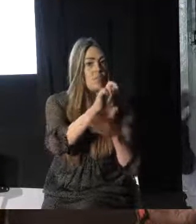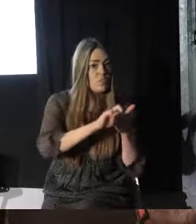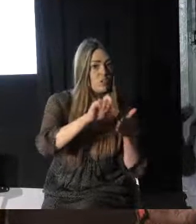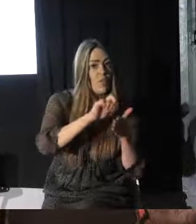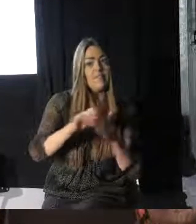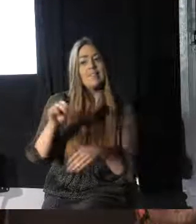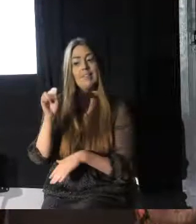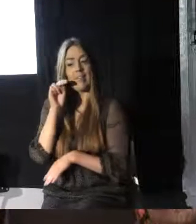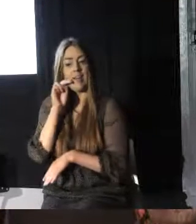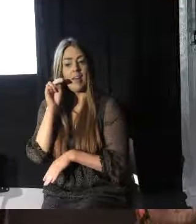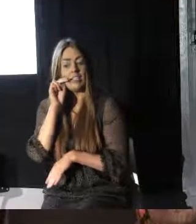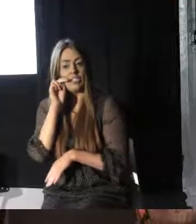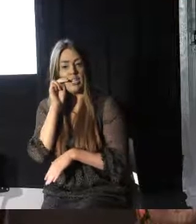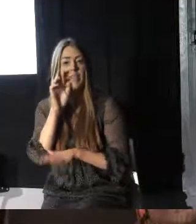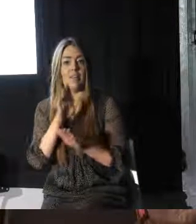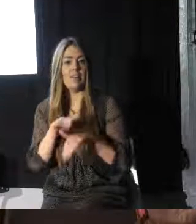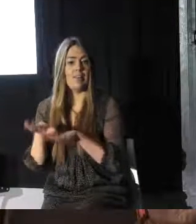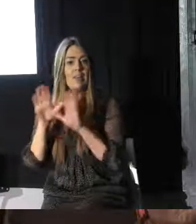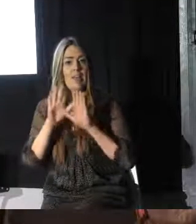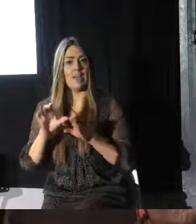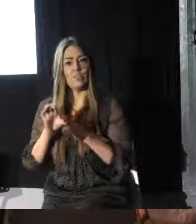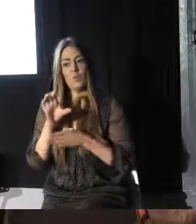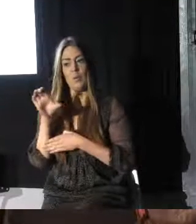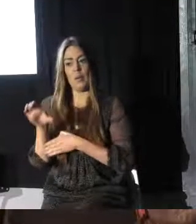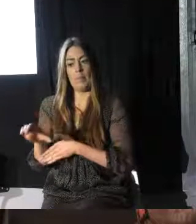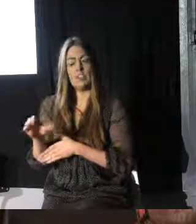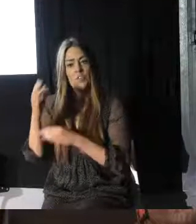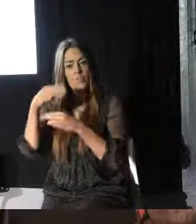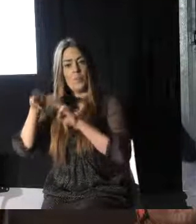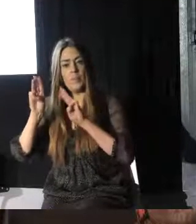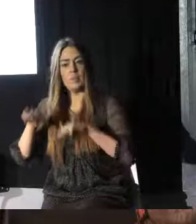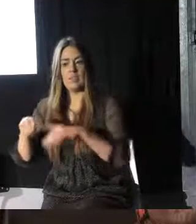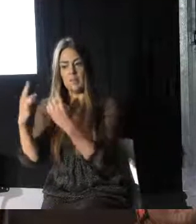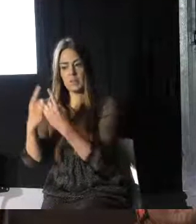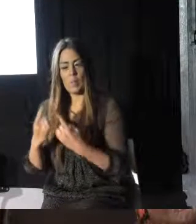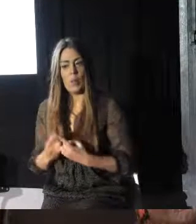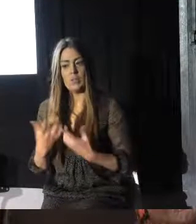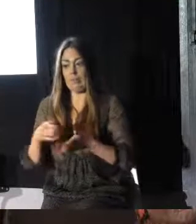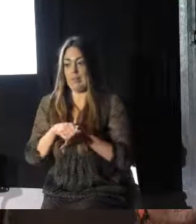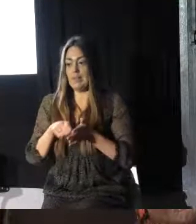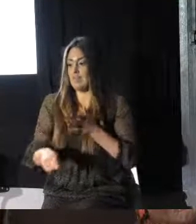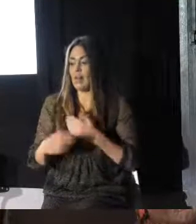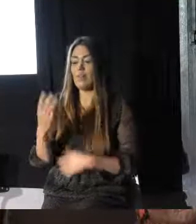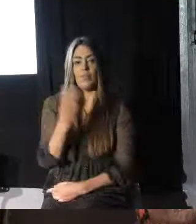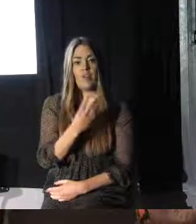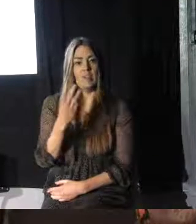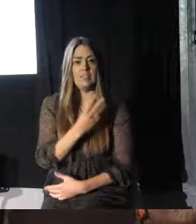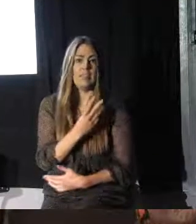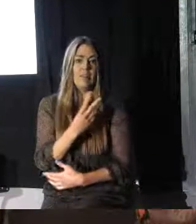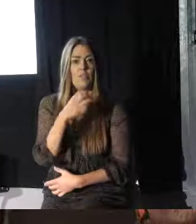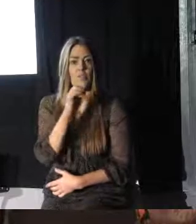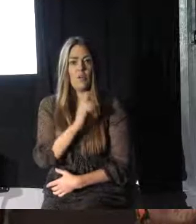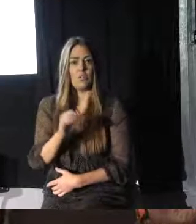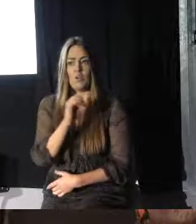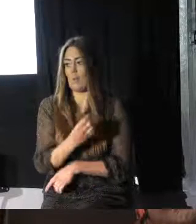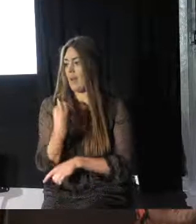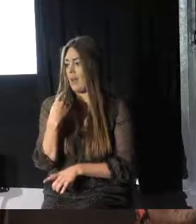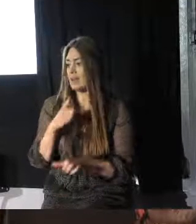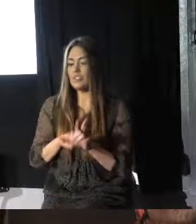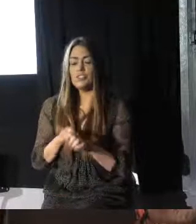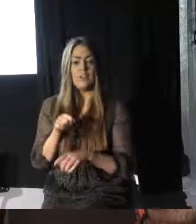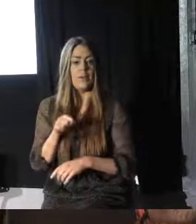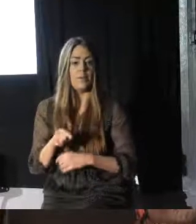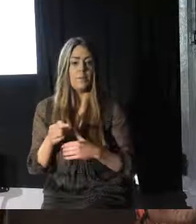Nigerian National Commission for Museums and Monuments, signed on the 13th of October last year, which